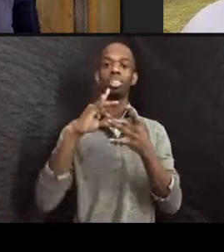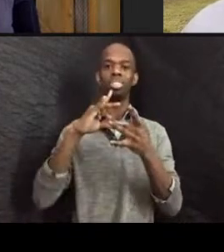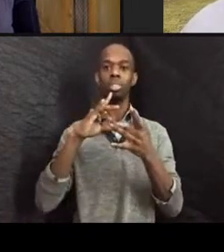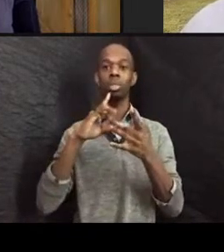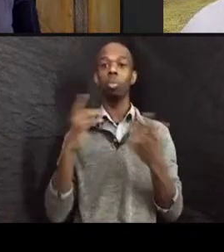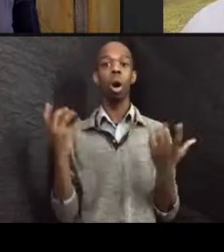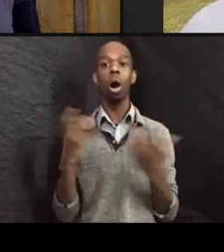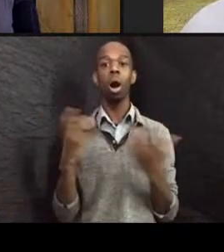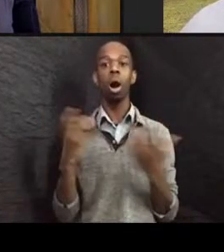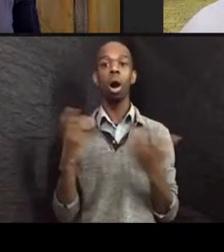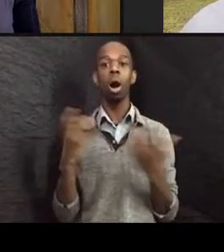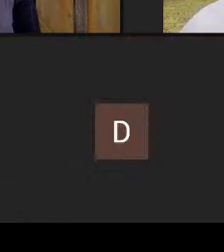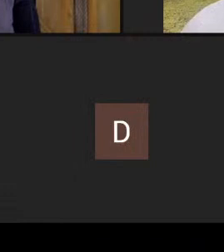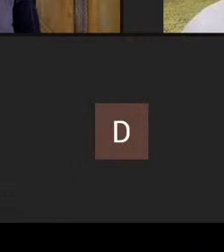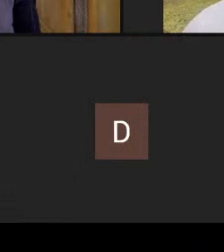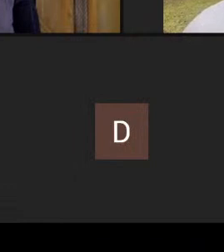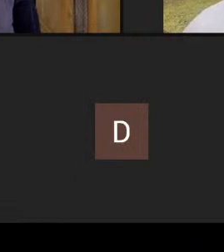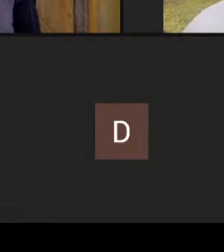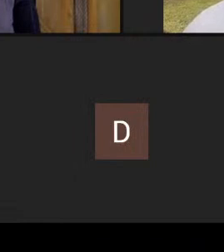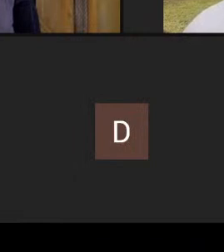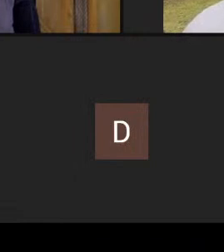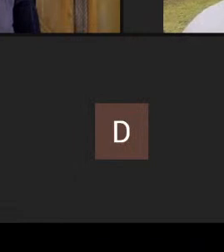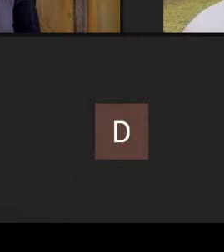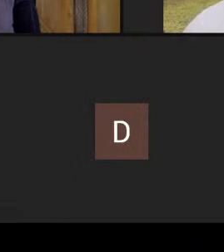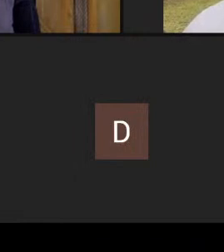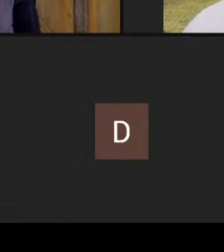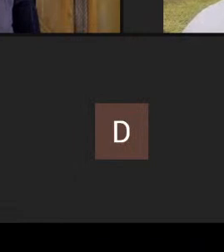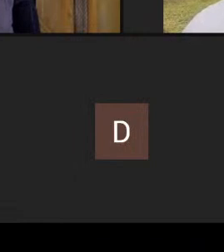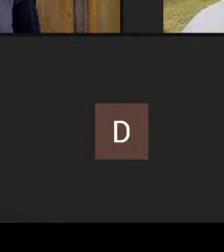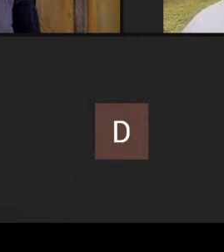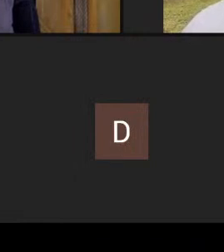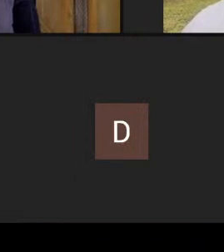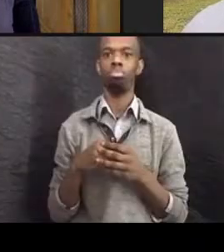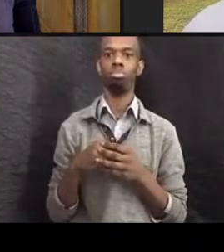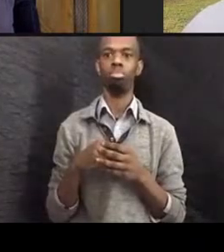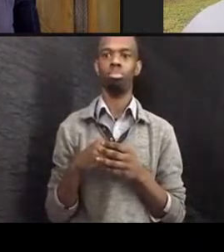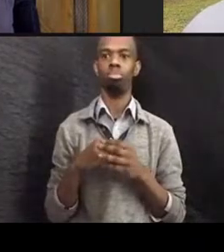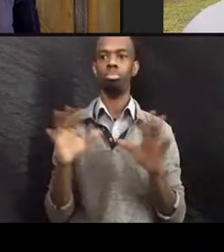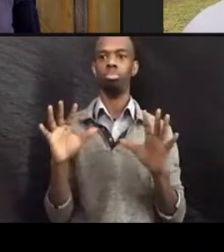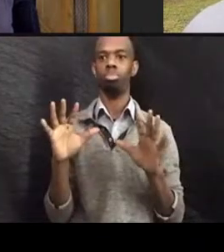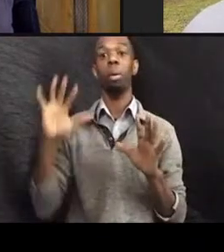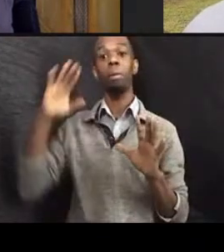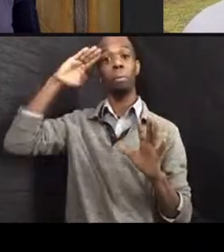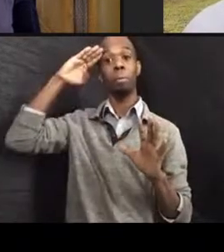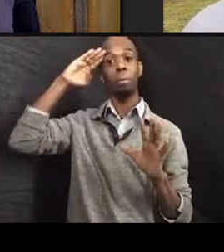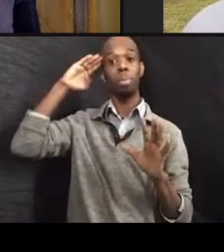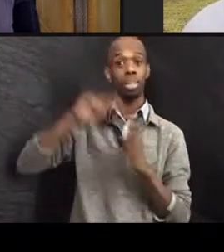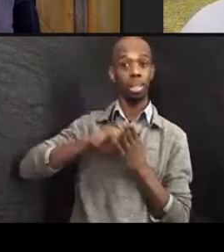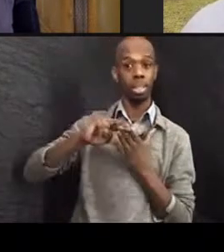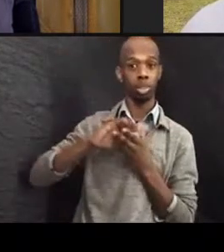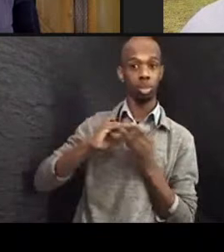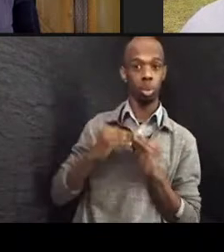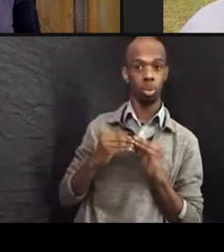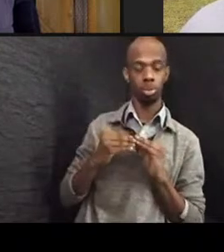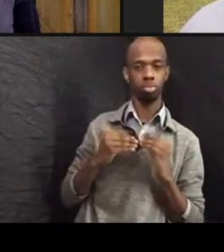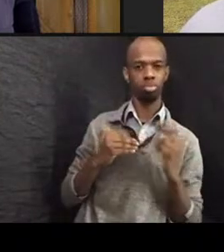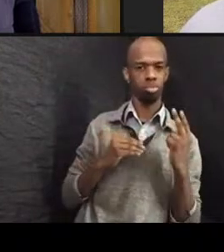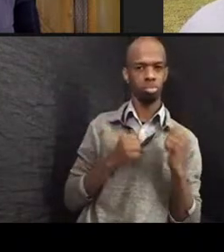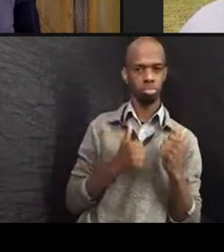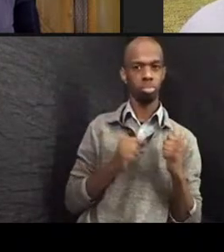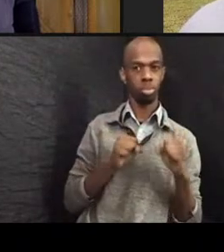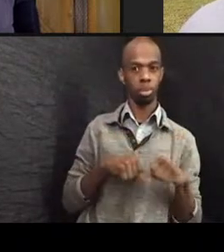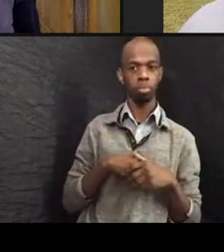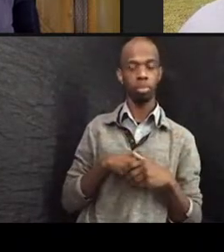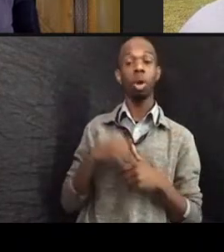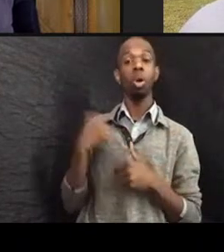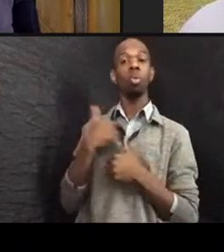is one action, and we will stay involved. We are a community working